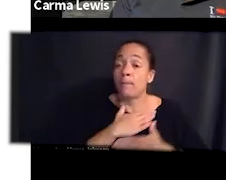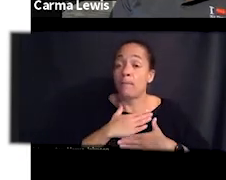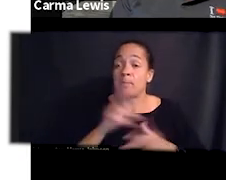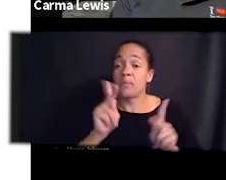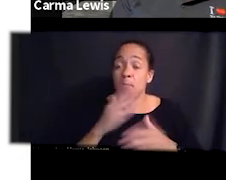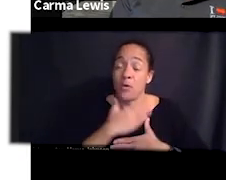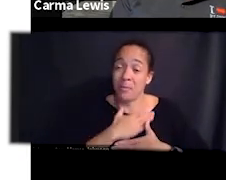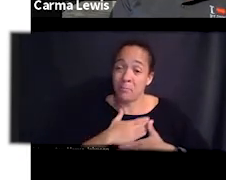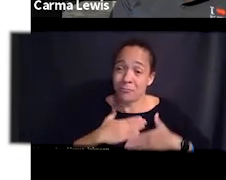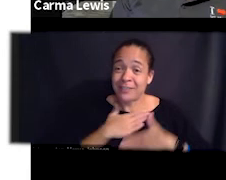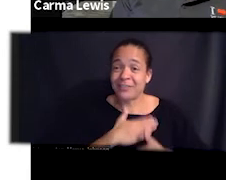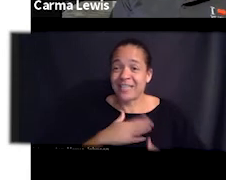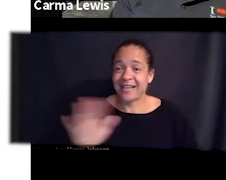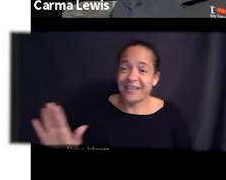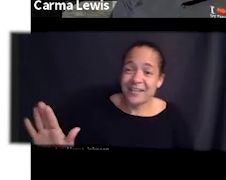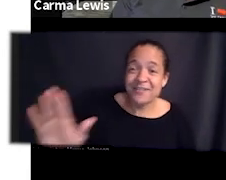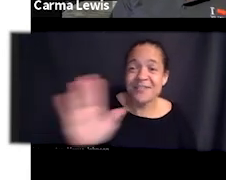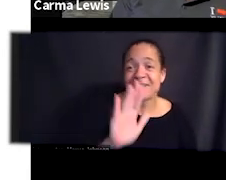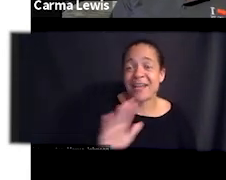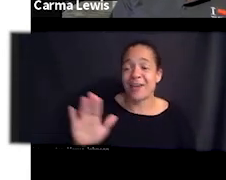input went so far.